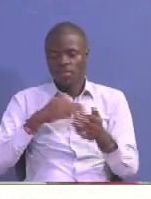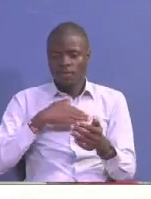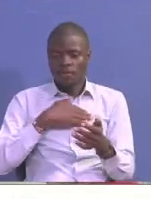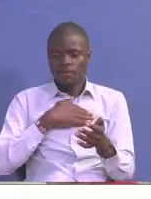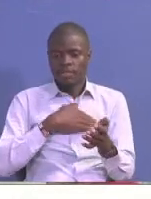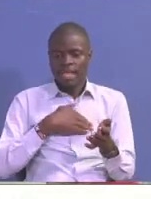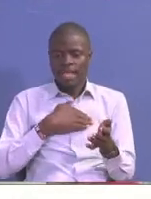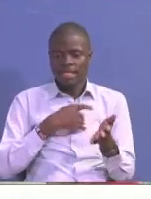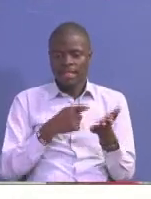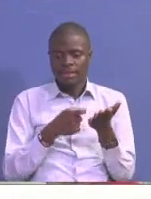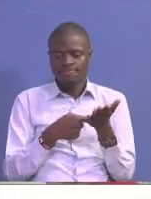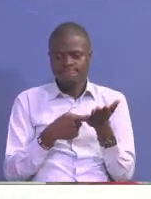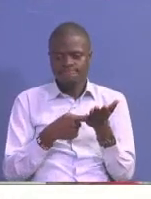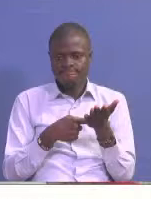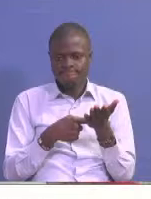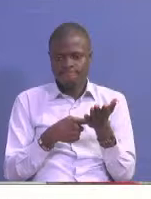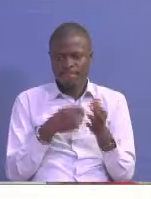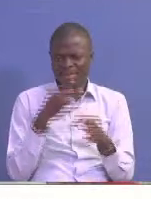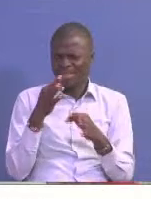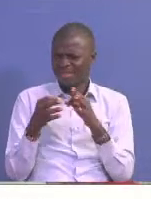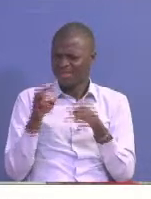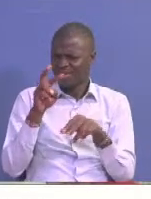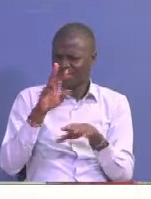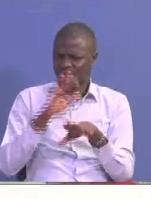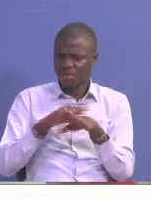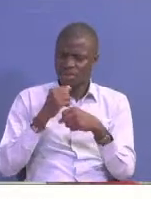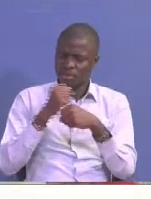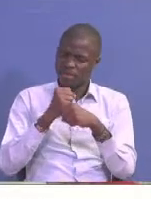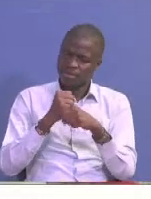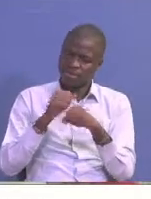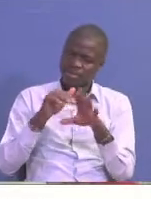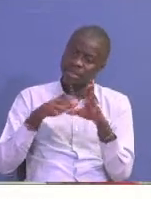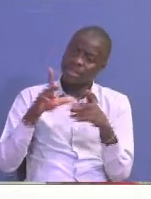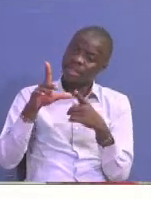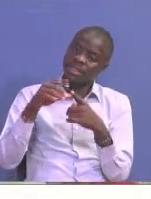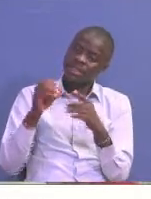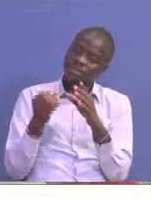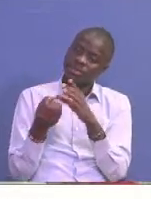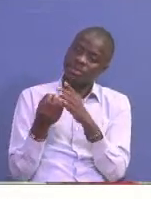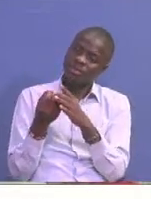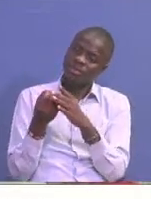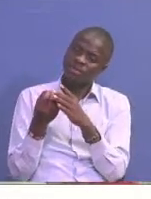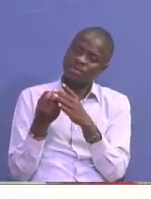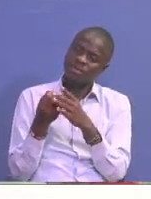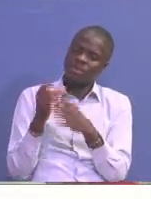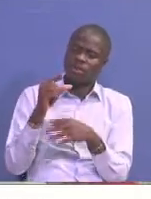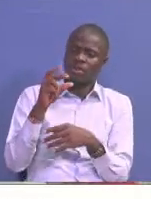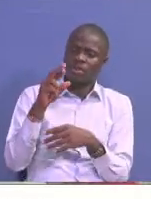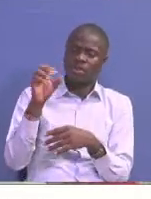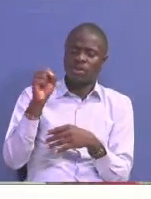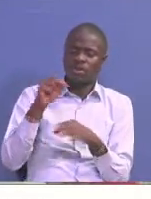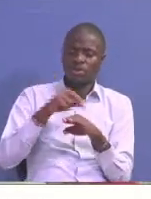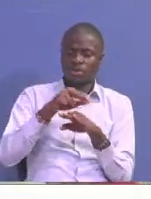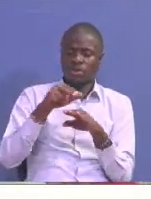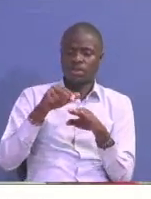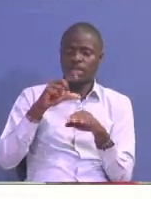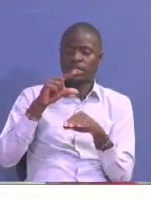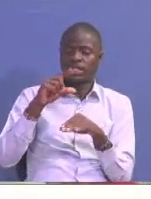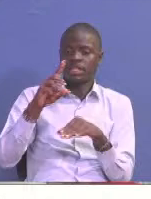technology. So if you look at the performance in terms of gross national product or